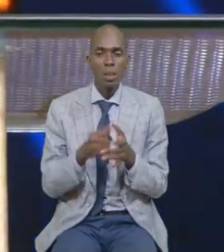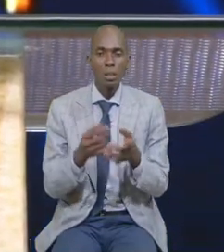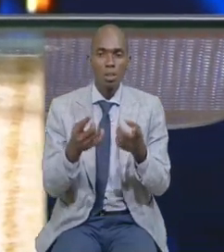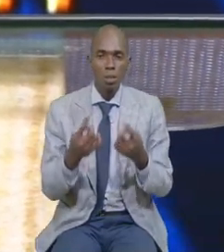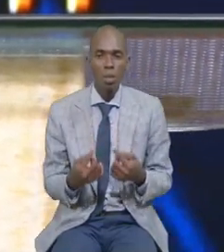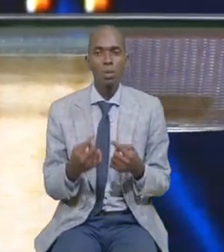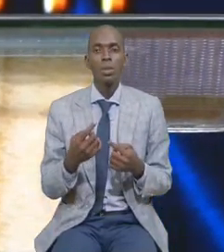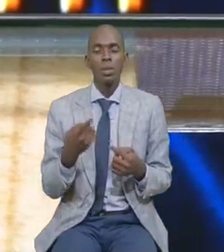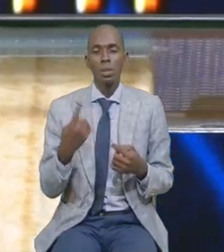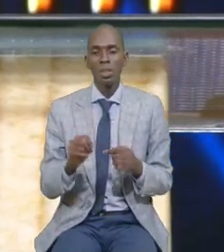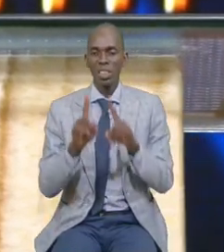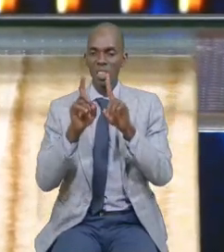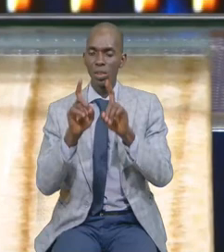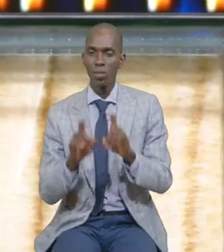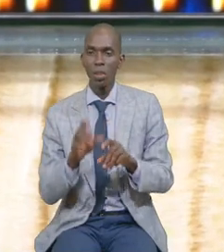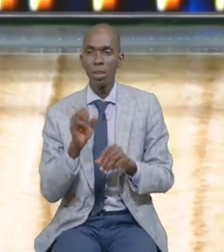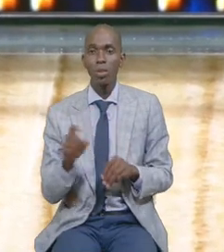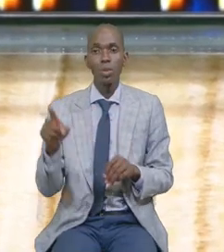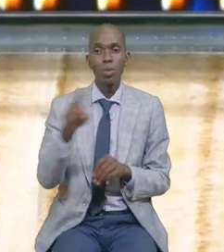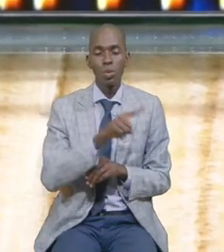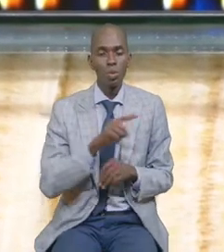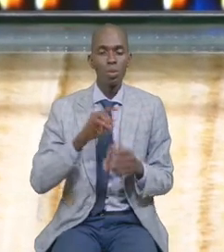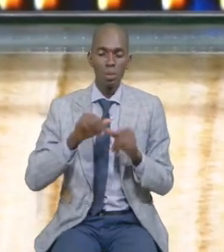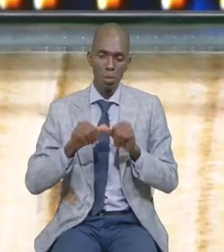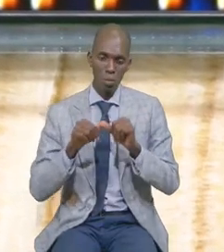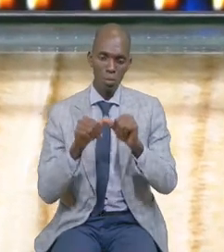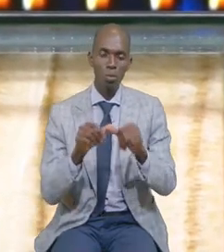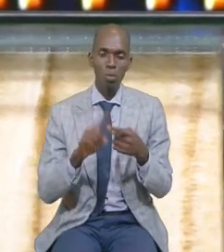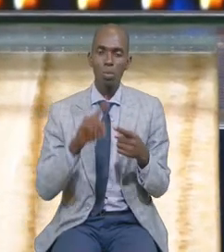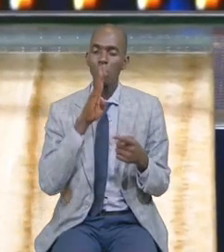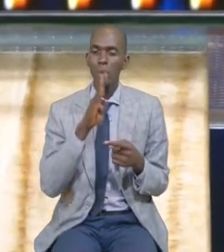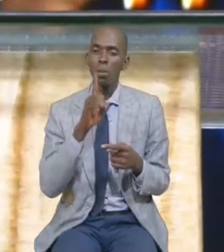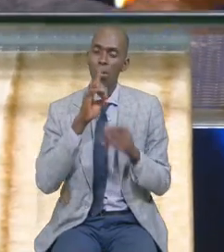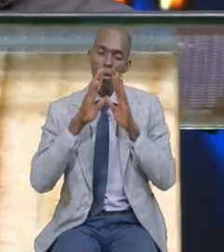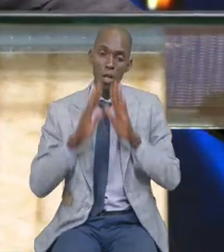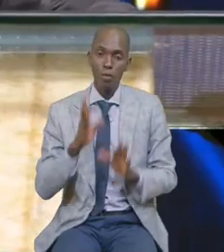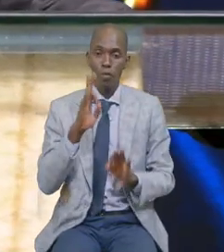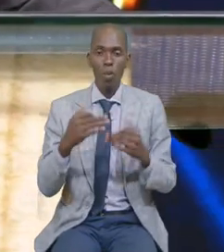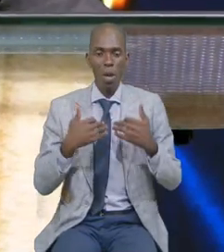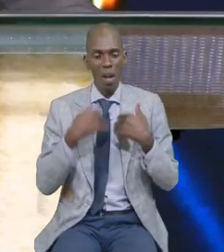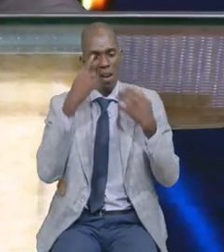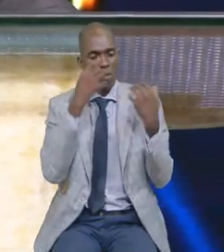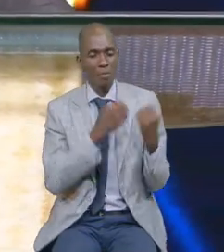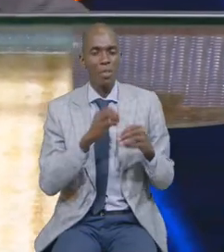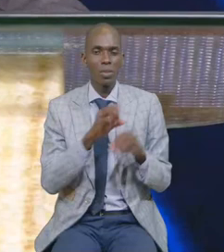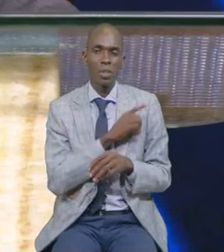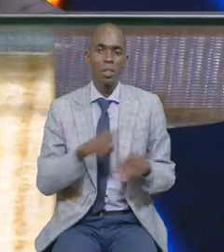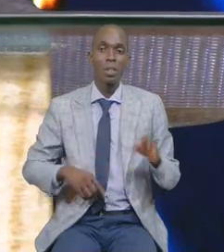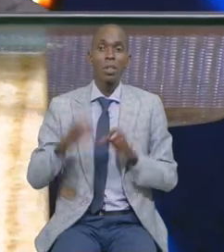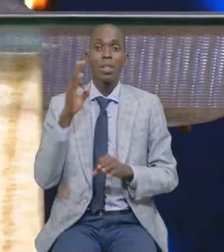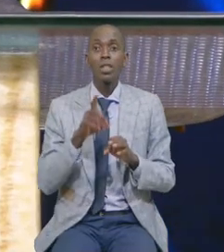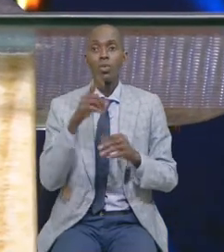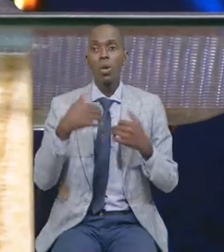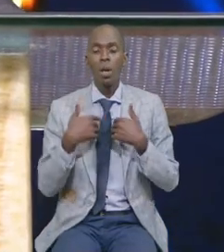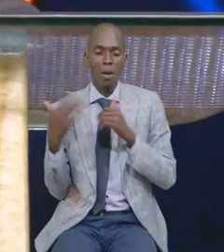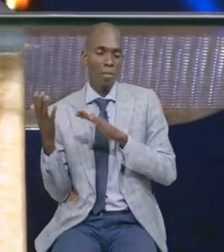the trial, you remain calm. If you have faith in the Lord, if you have left everything